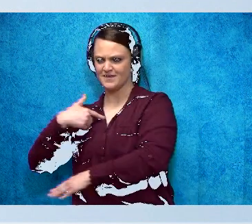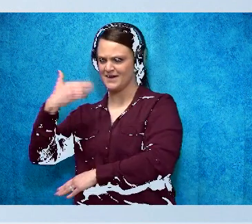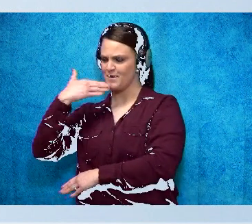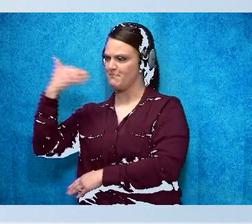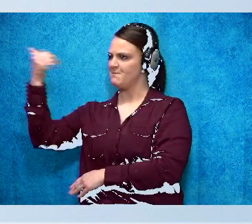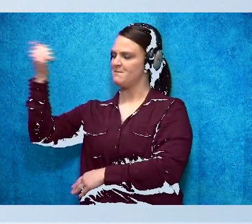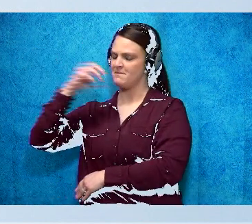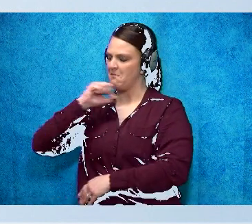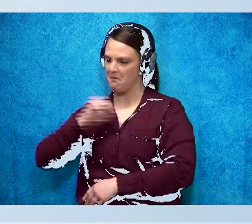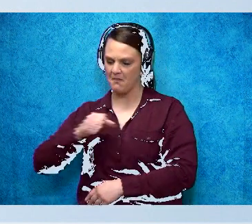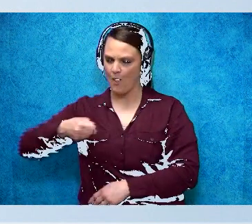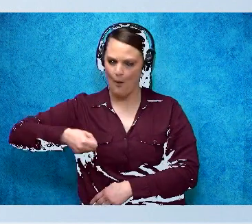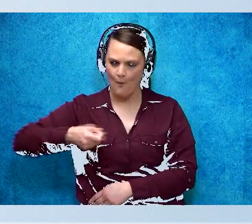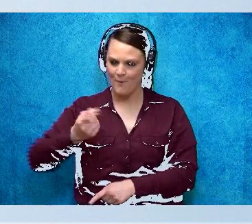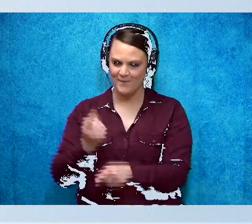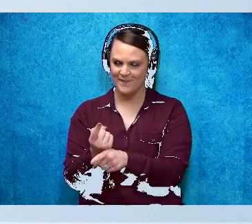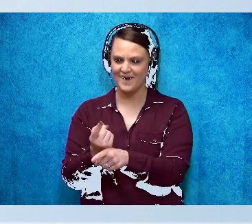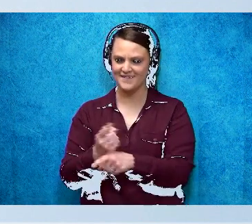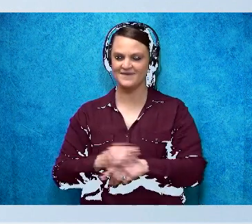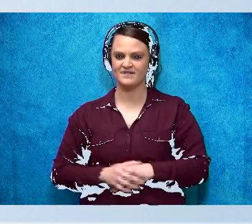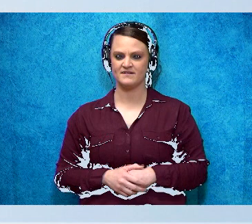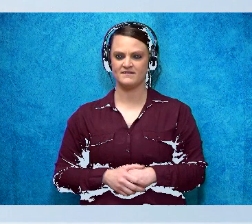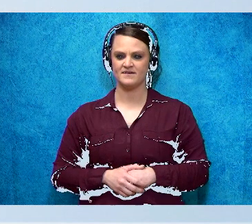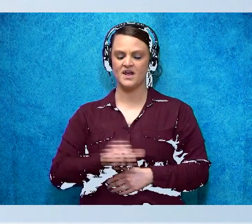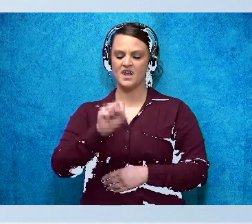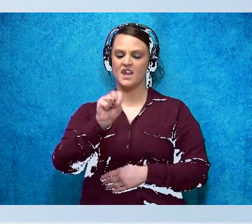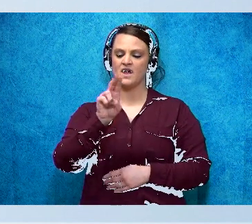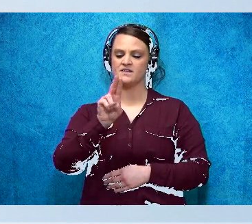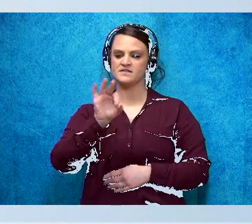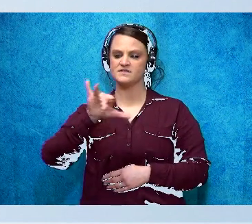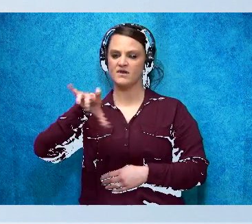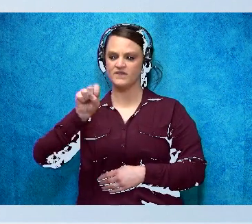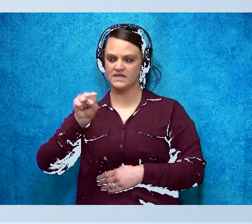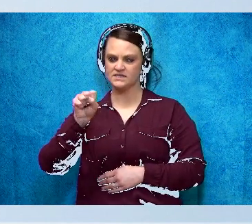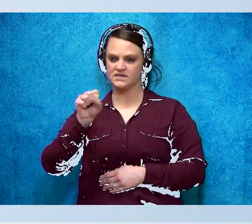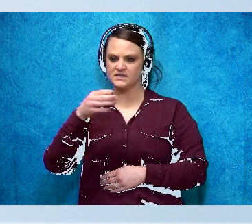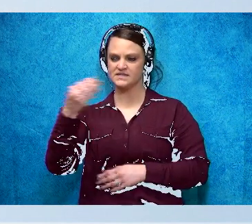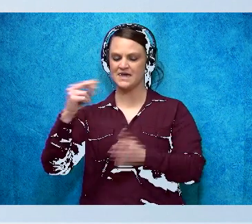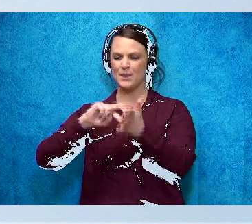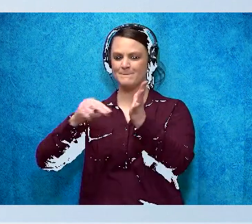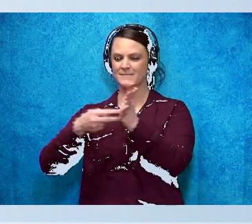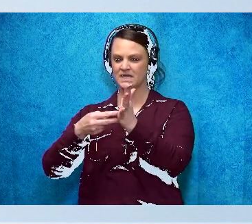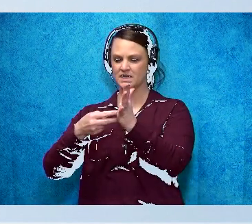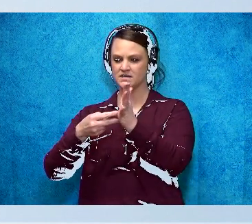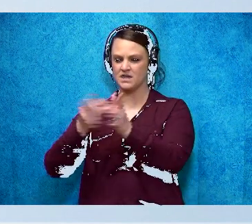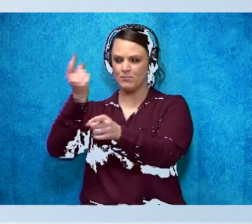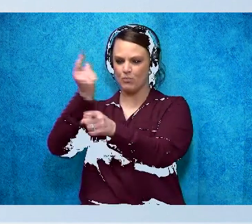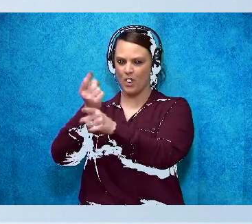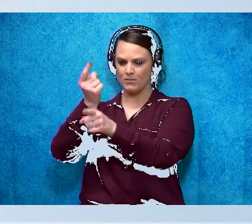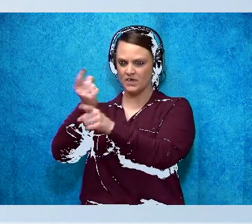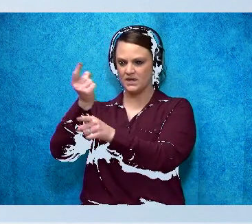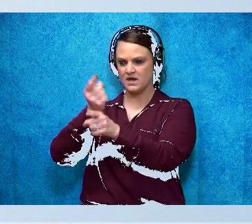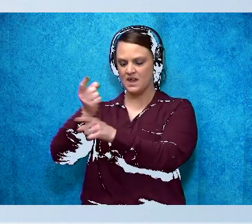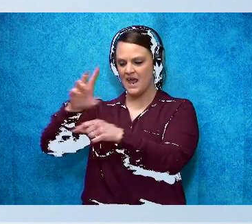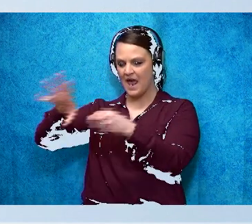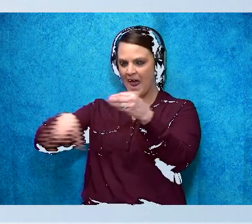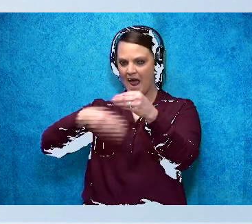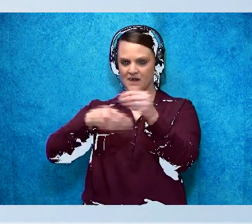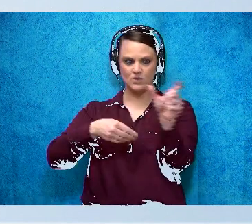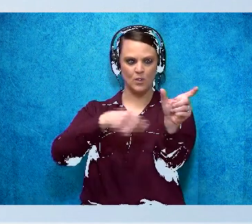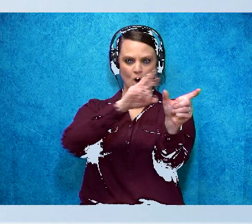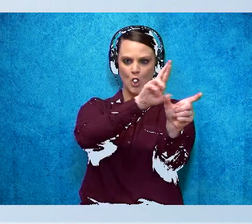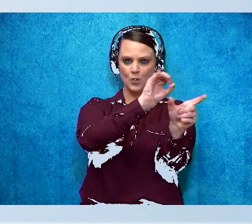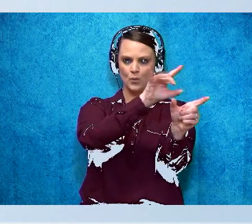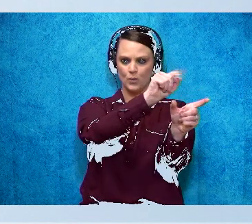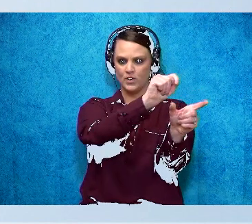y'all. You'll be able to identify suffixes and their meanings and properly add them to root words. Okay, so you'll be